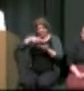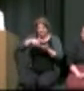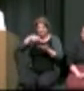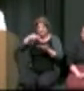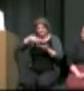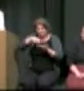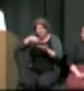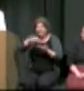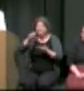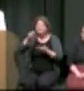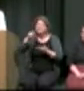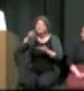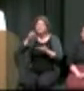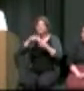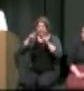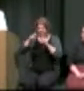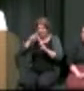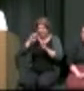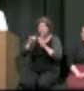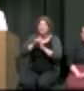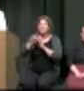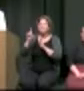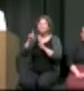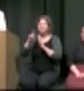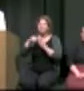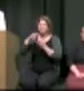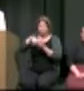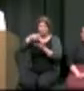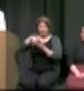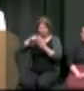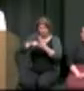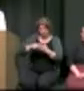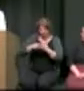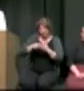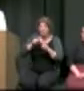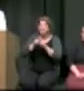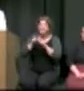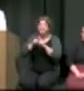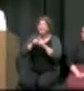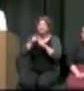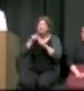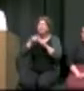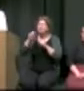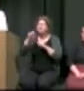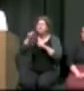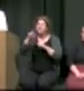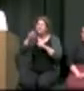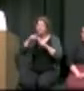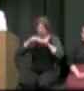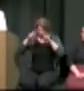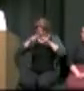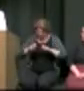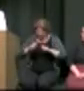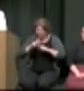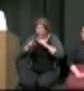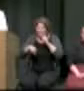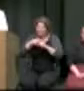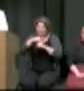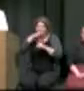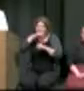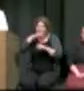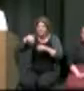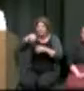exactly the dredging would need to take place, and then the sediment samples also identified what types of contaminants were present. And